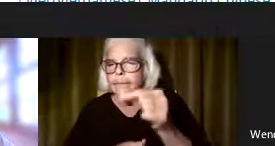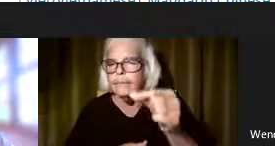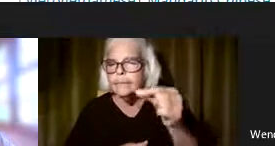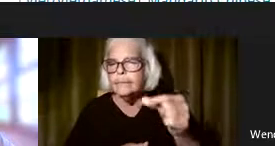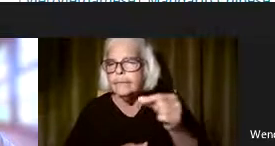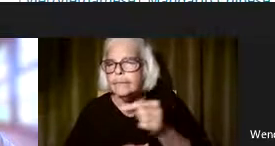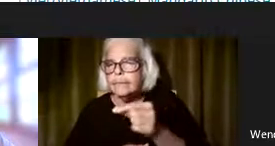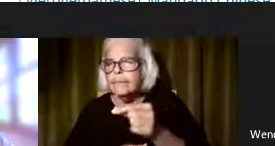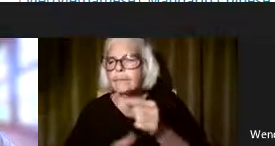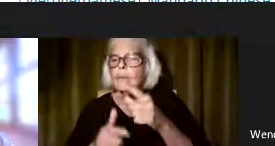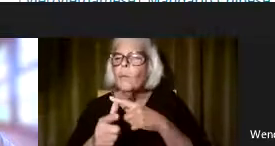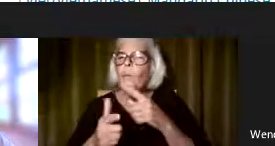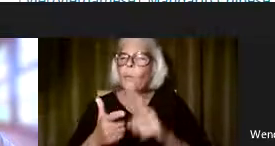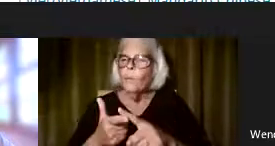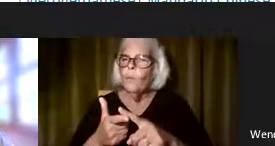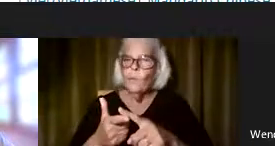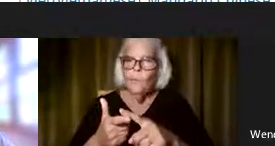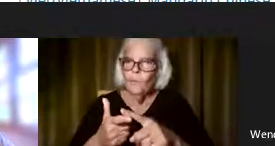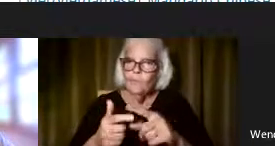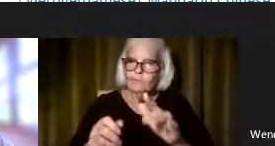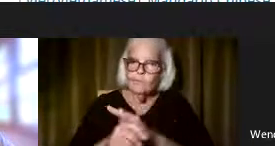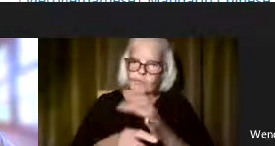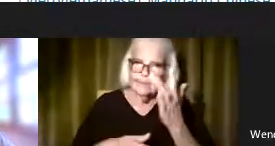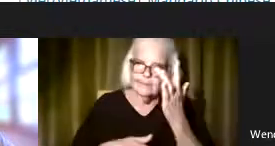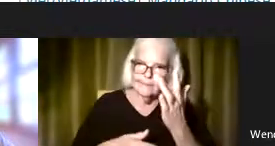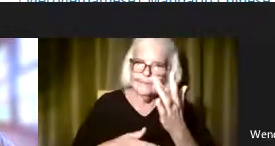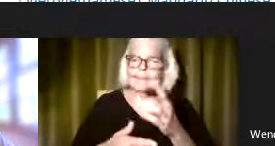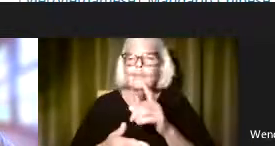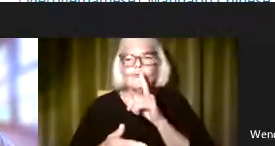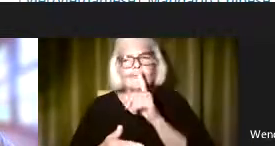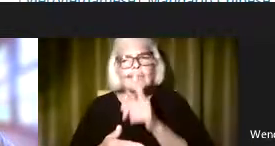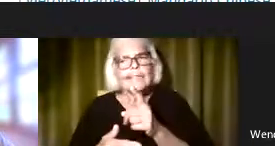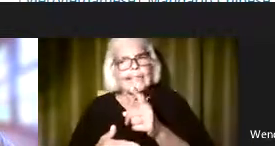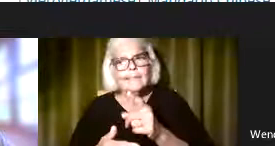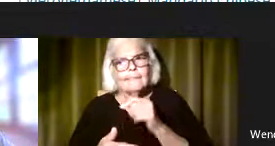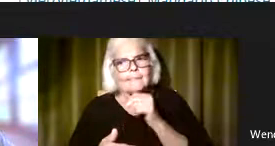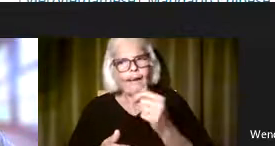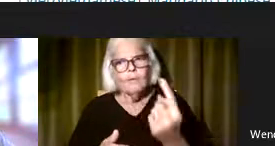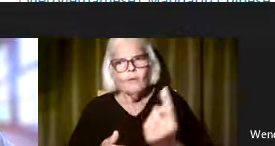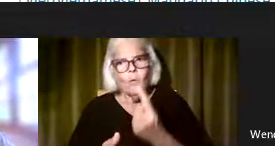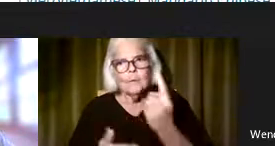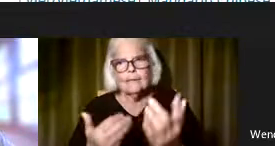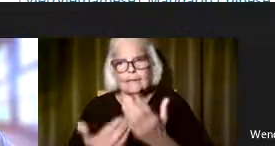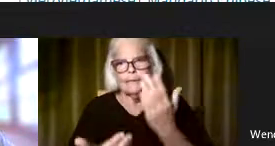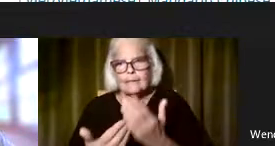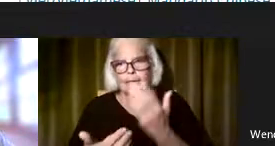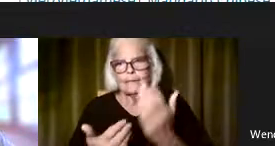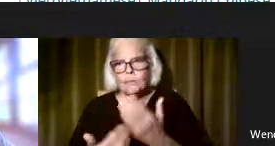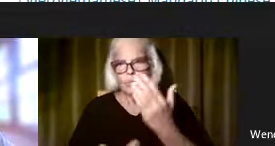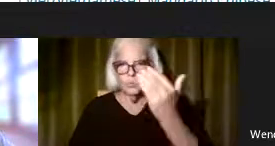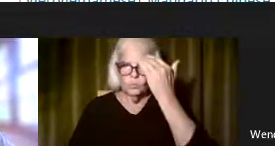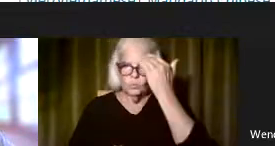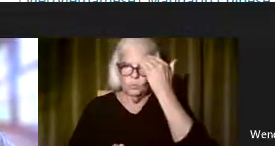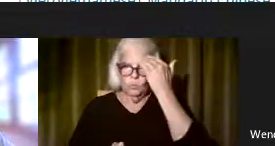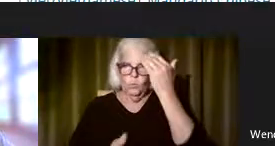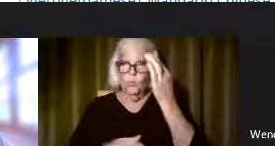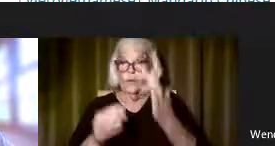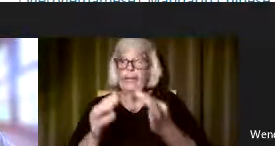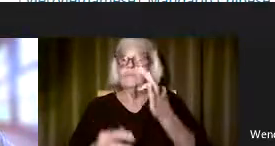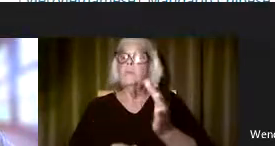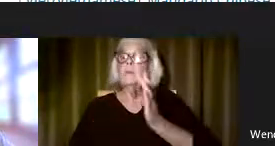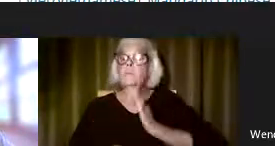test. And before I talk too much about it and confuse myself, I'm going to hold off there because it's not my area of expertise.